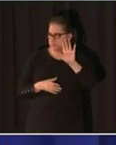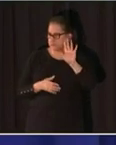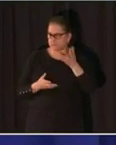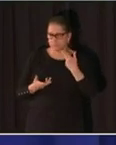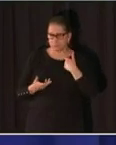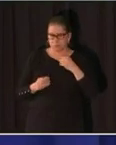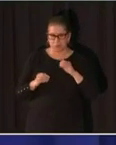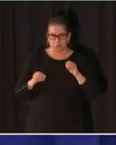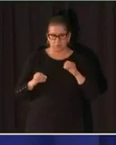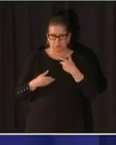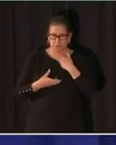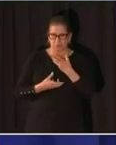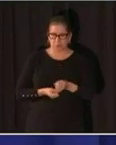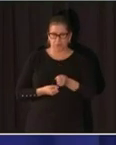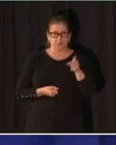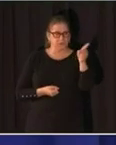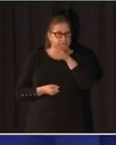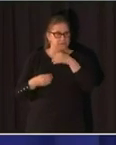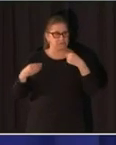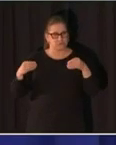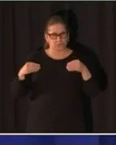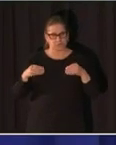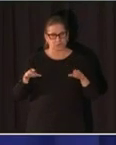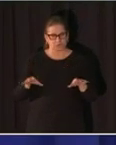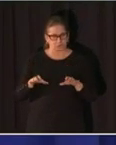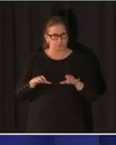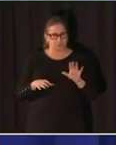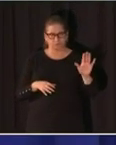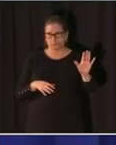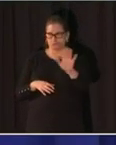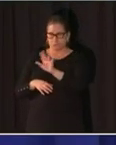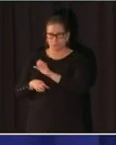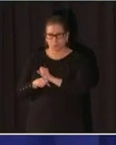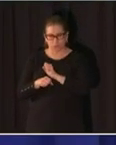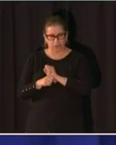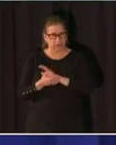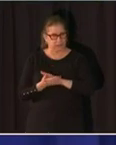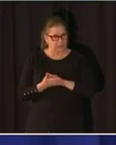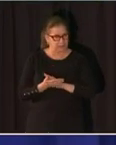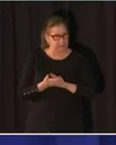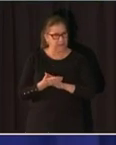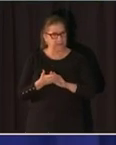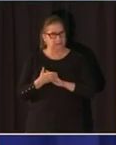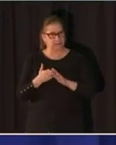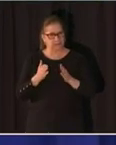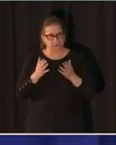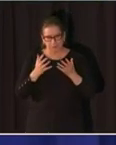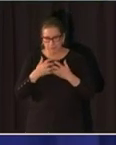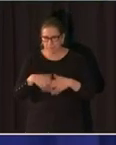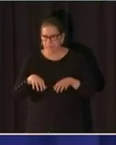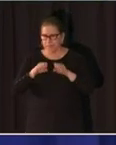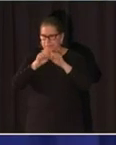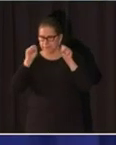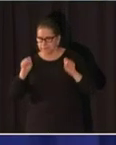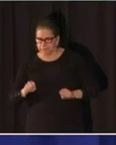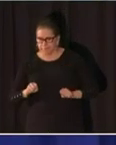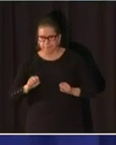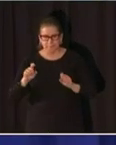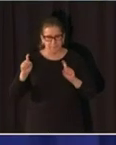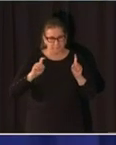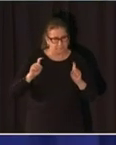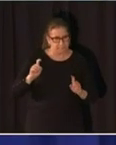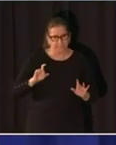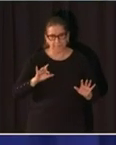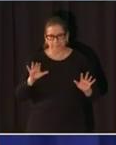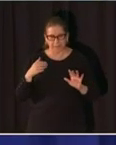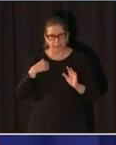terms of cleaning and that time that they're using for cleaning and stocking. But let me look a little bit more